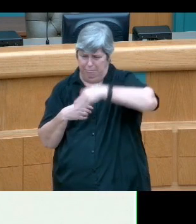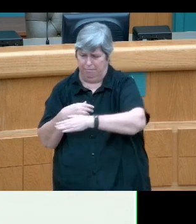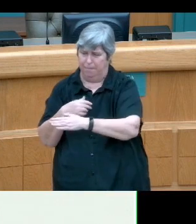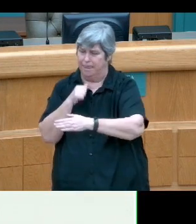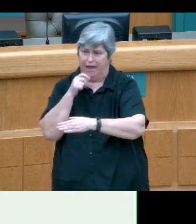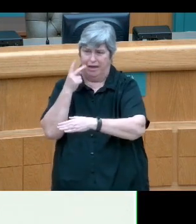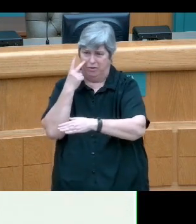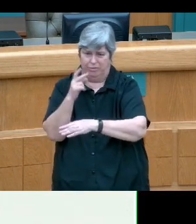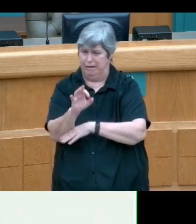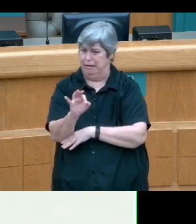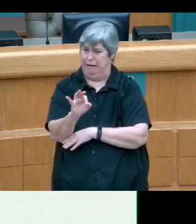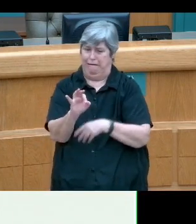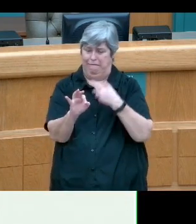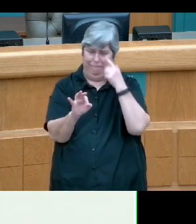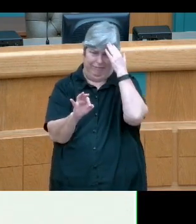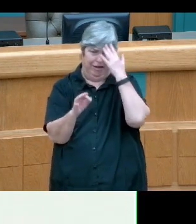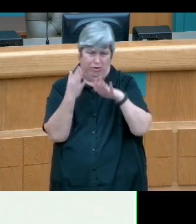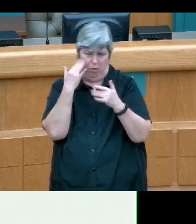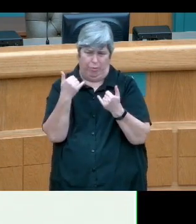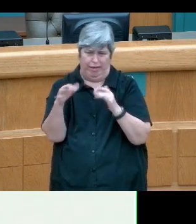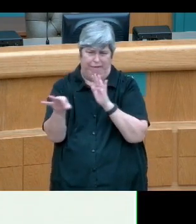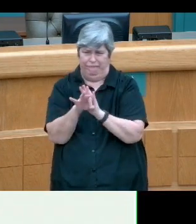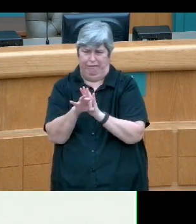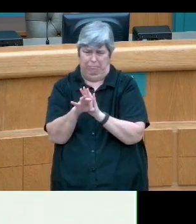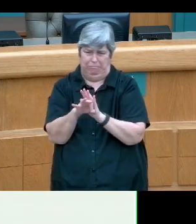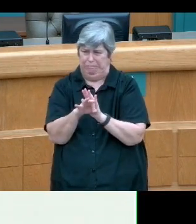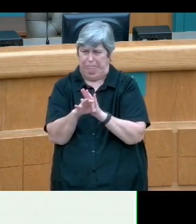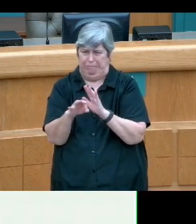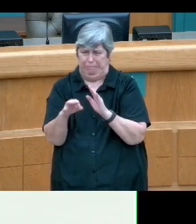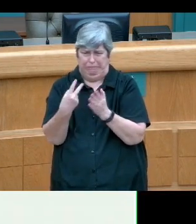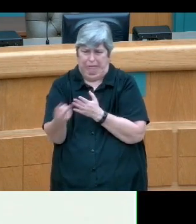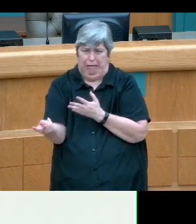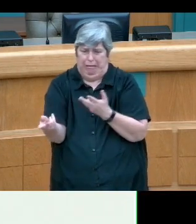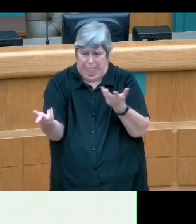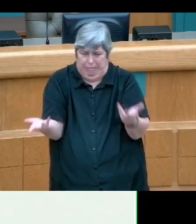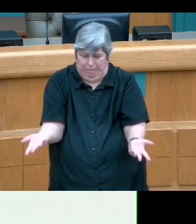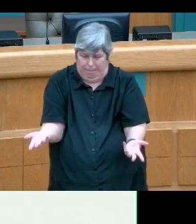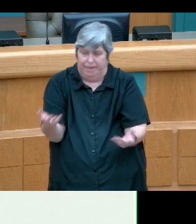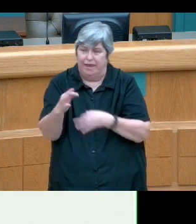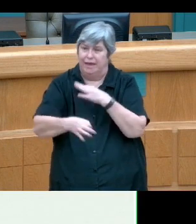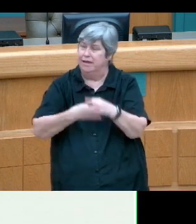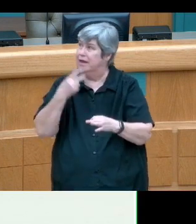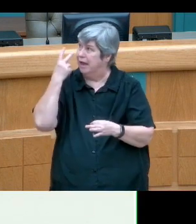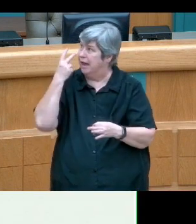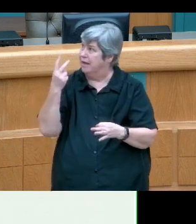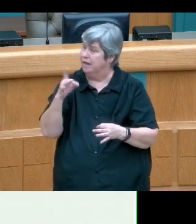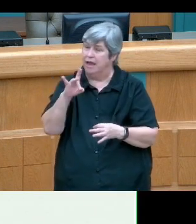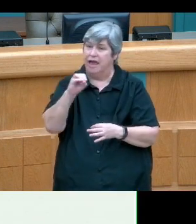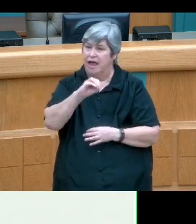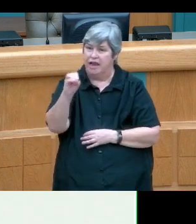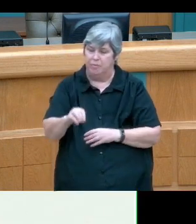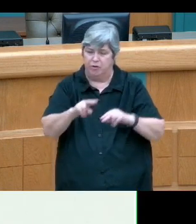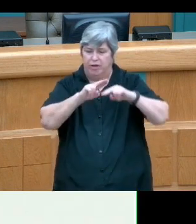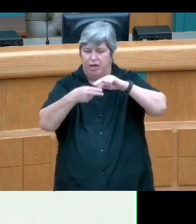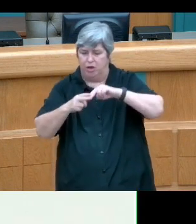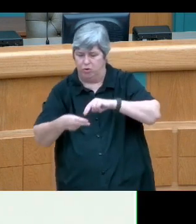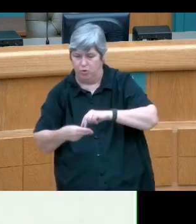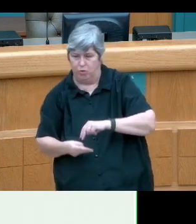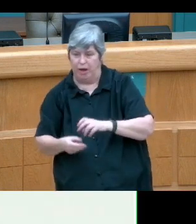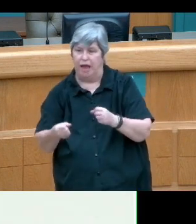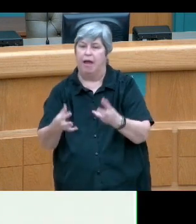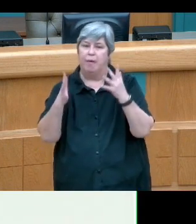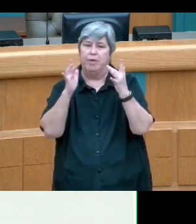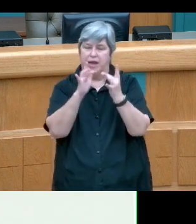I don't see an F, and I don't think that anybody else here should see an F either. What I see is an 80% reduction in the amount